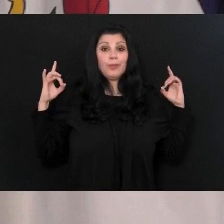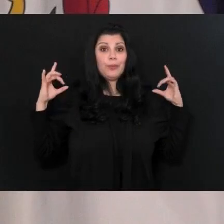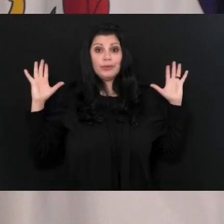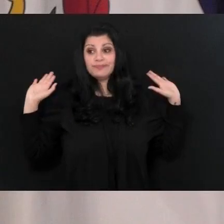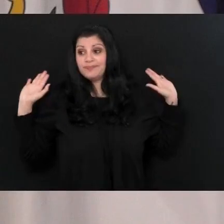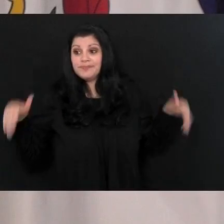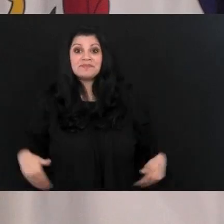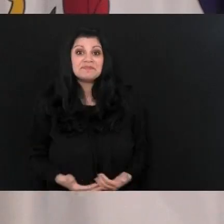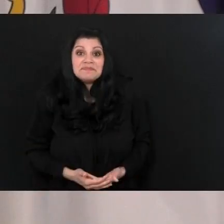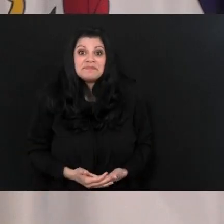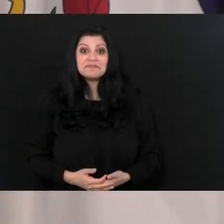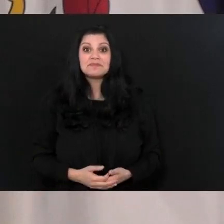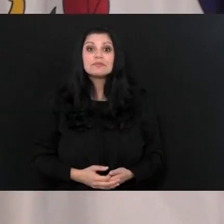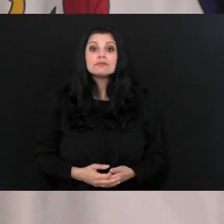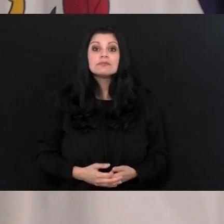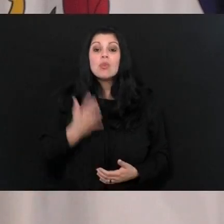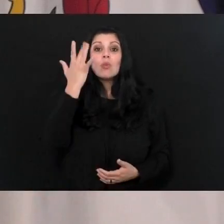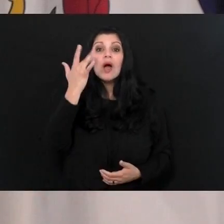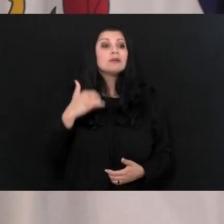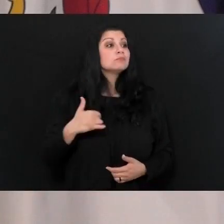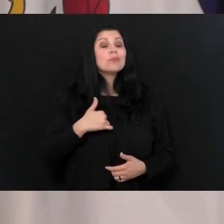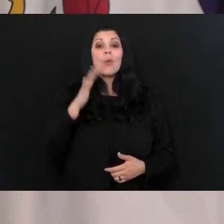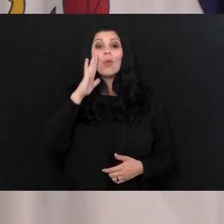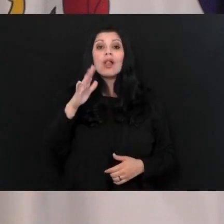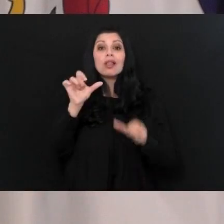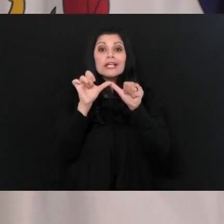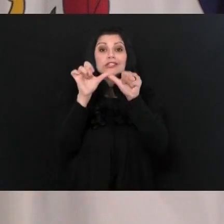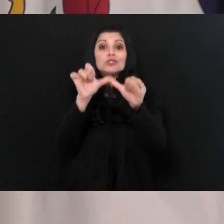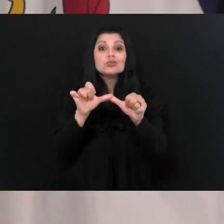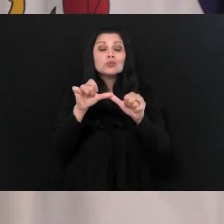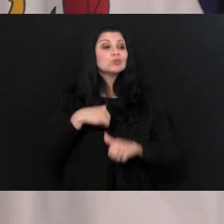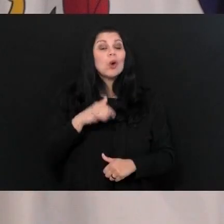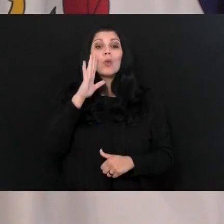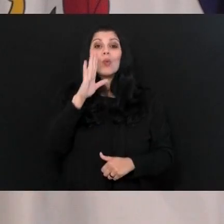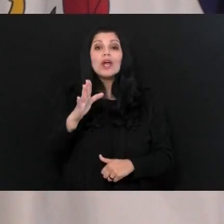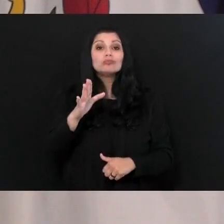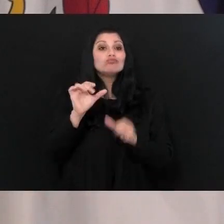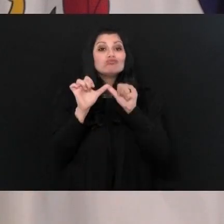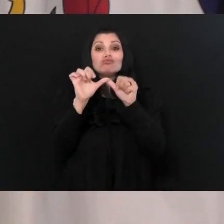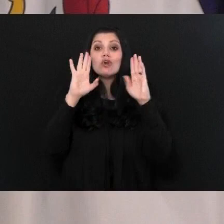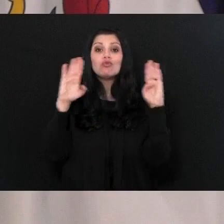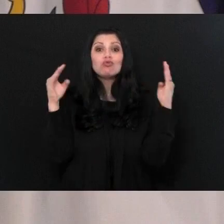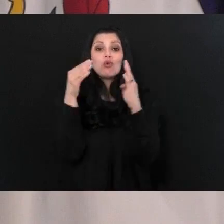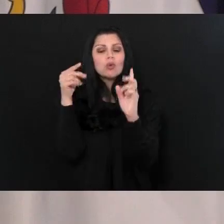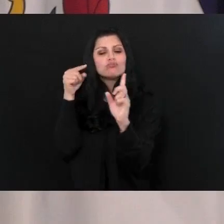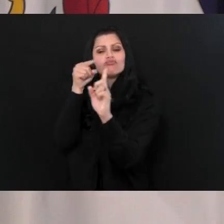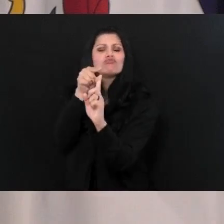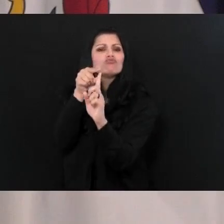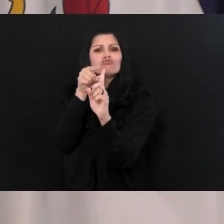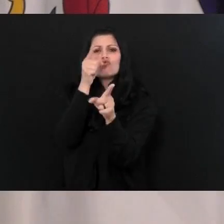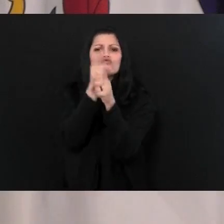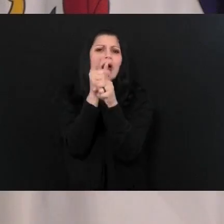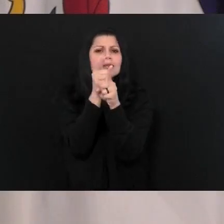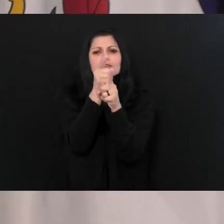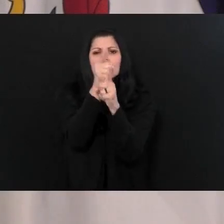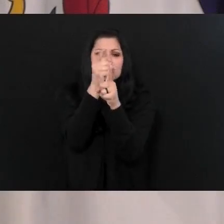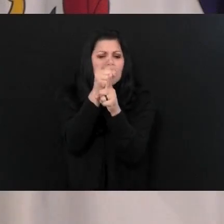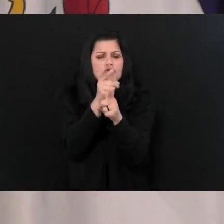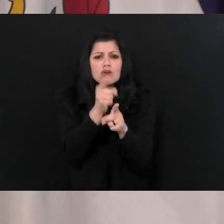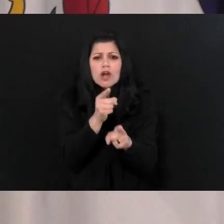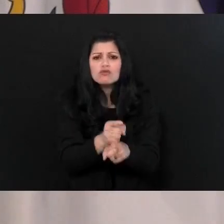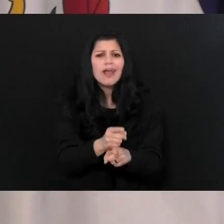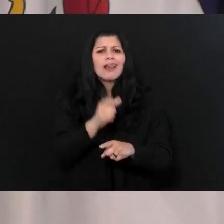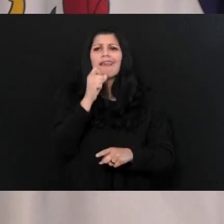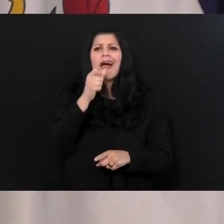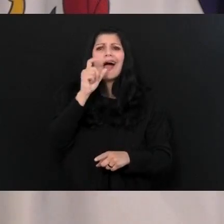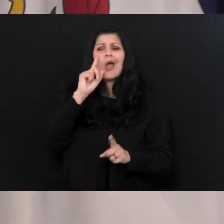day, I'm going to continue on trying to do the right things. I'm not going to try to do the next political hit job or whatever it